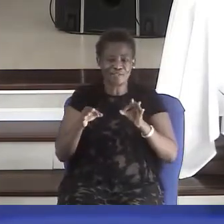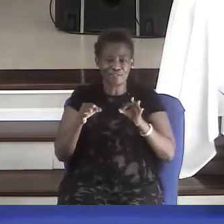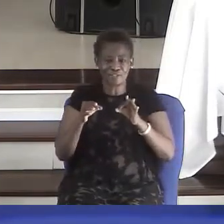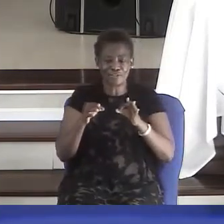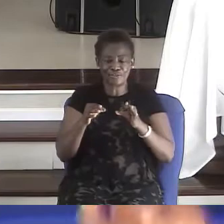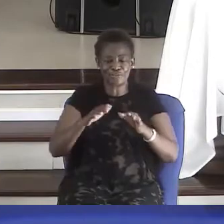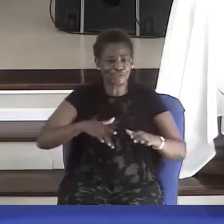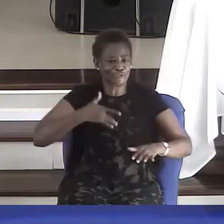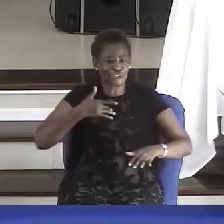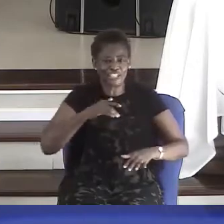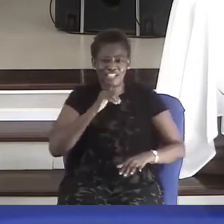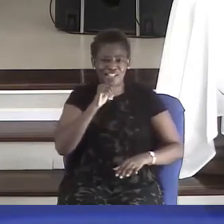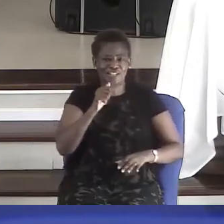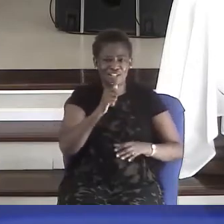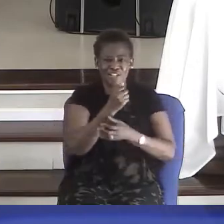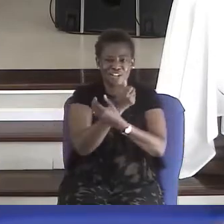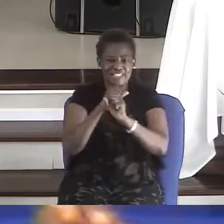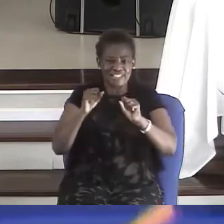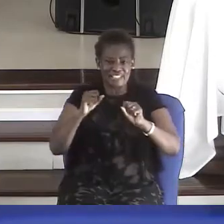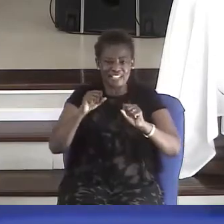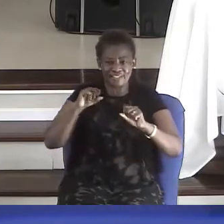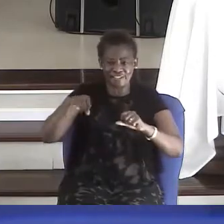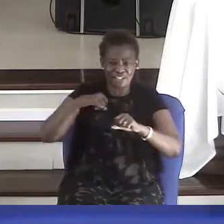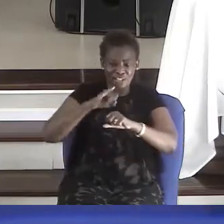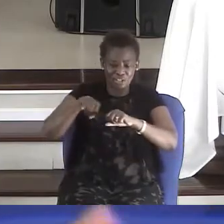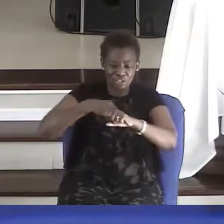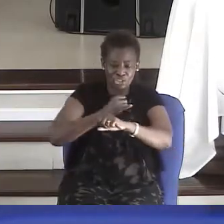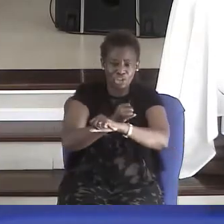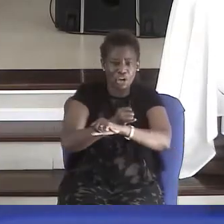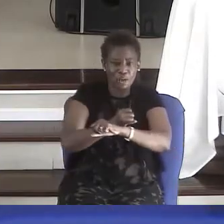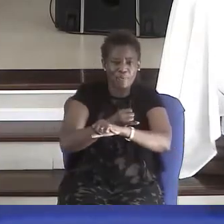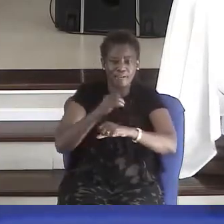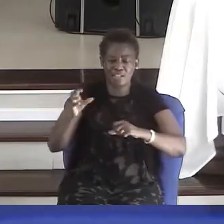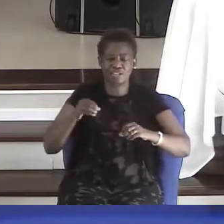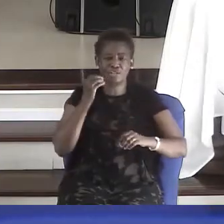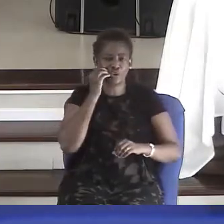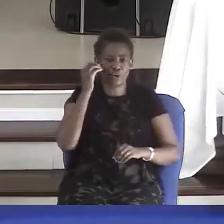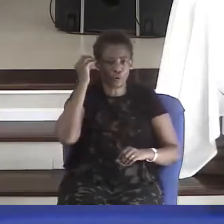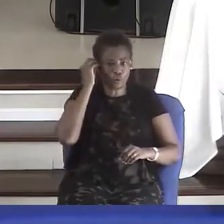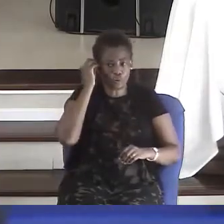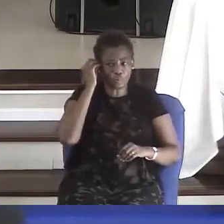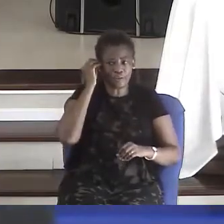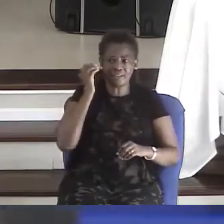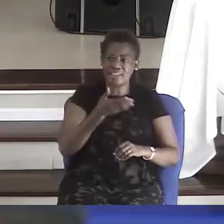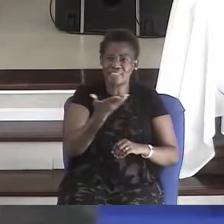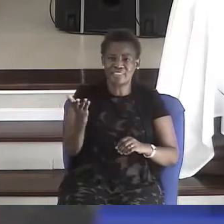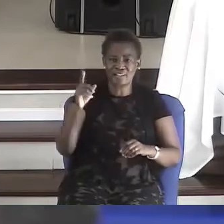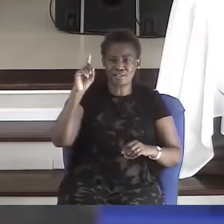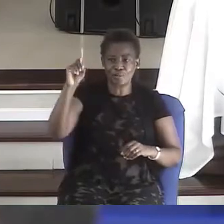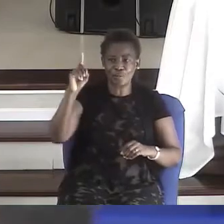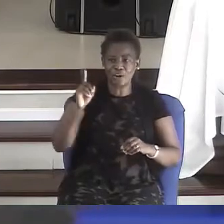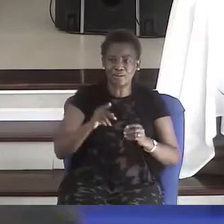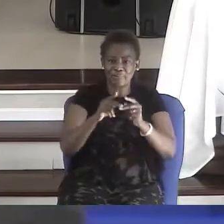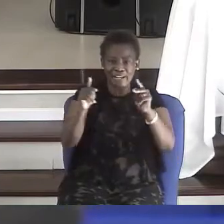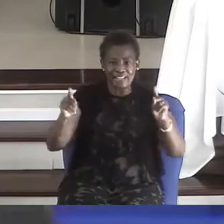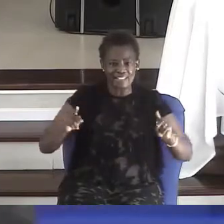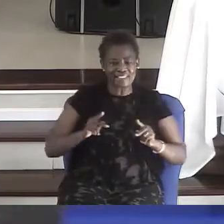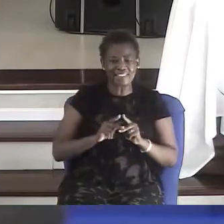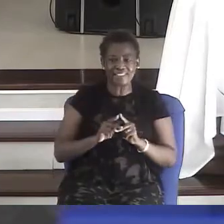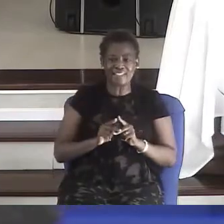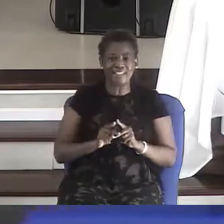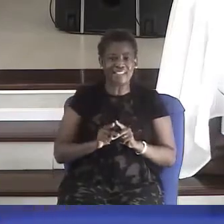your home, there's one place that you can still feel safe. It's a place that always